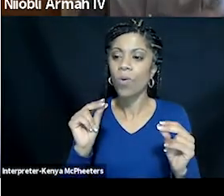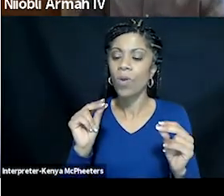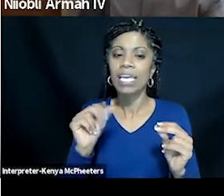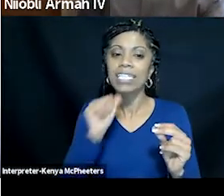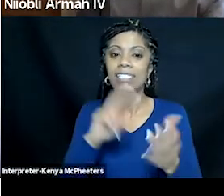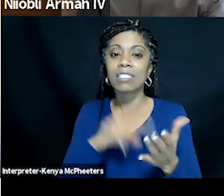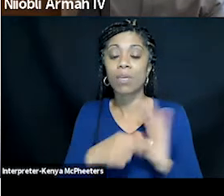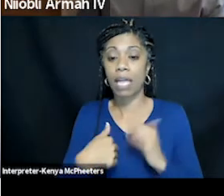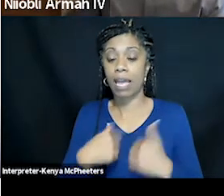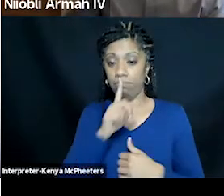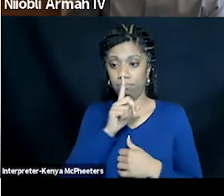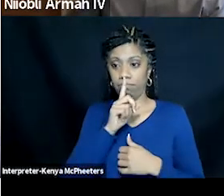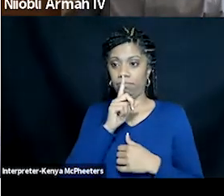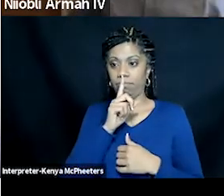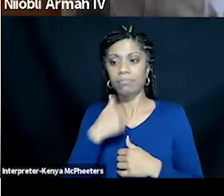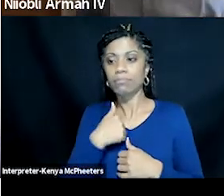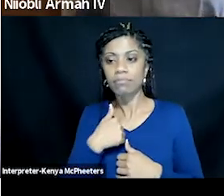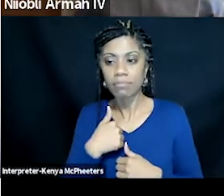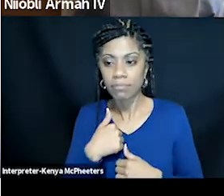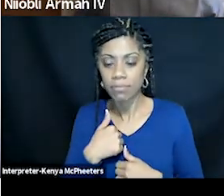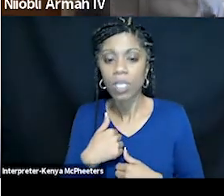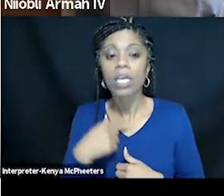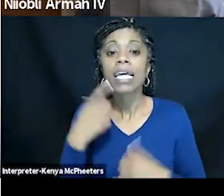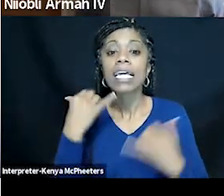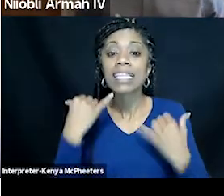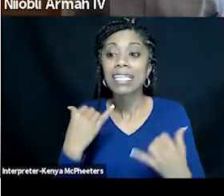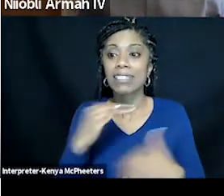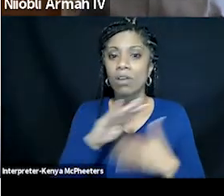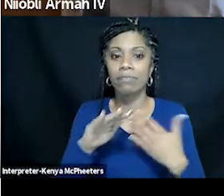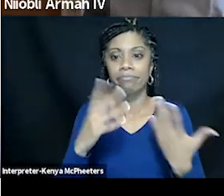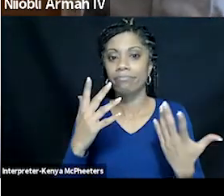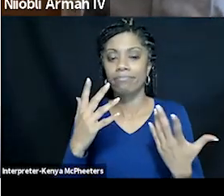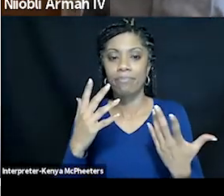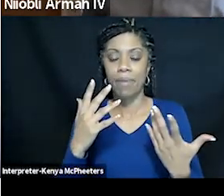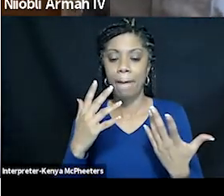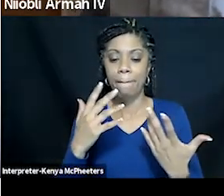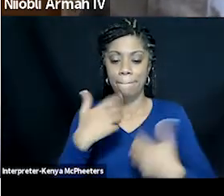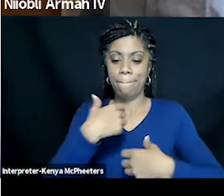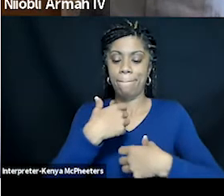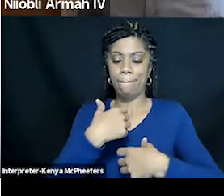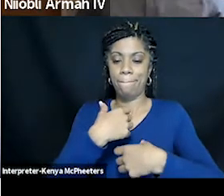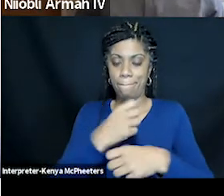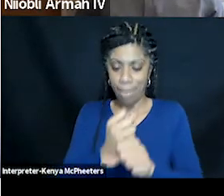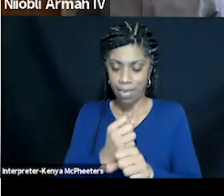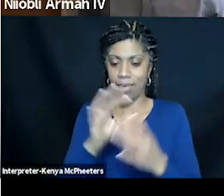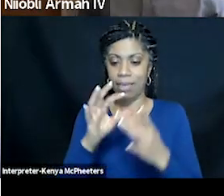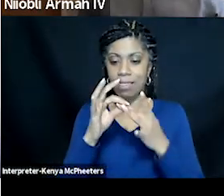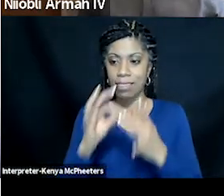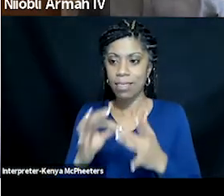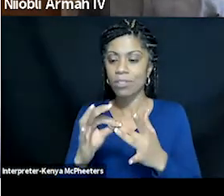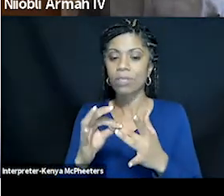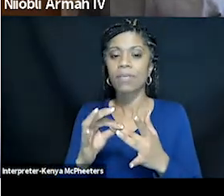card to where you're not doubling down on what they're saying. And so this whole idea about crafting leadership is about making sure that everyone